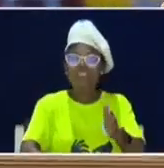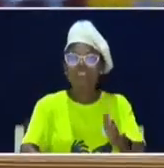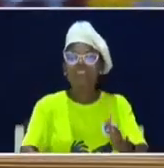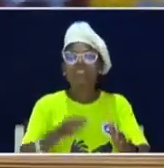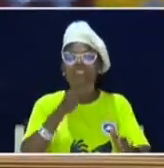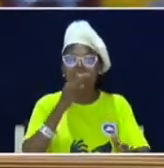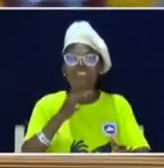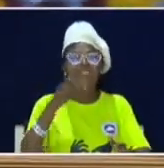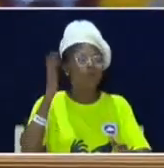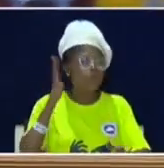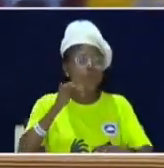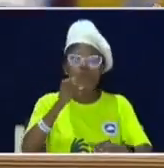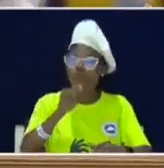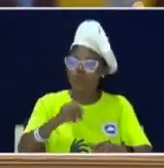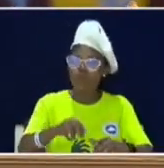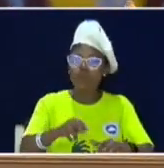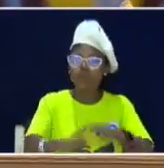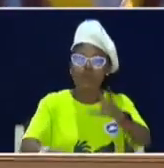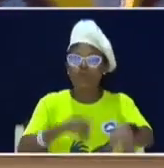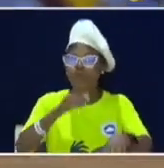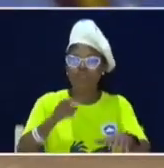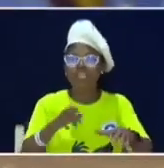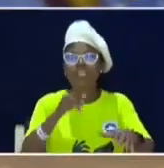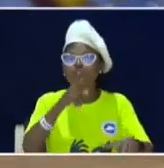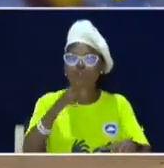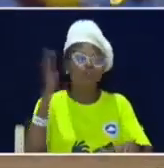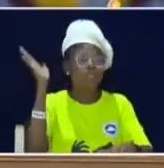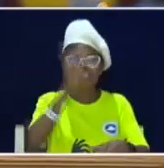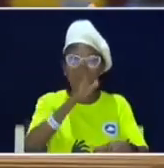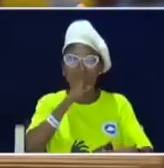complained upon. Your best is never good enough in low places.